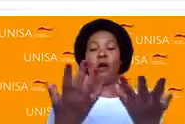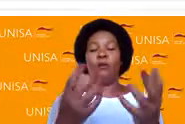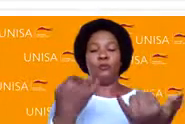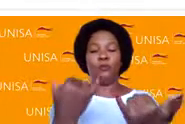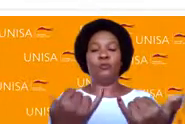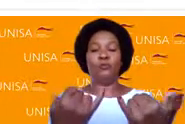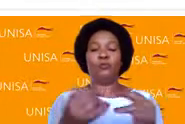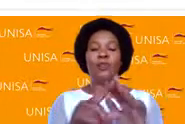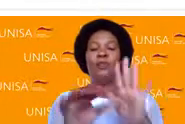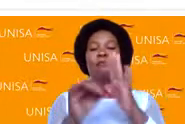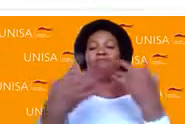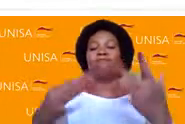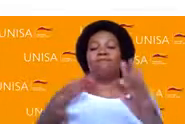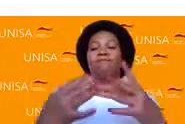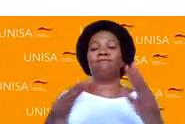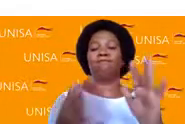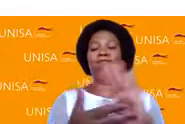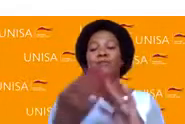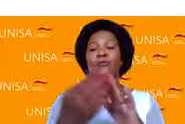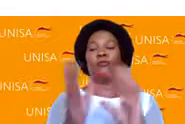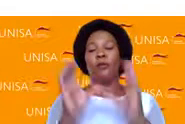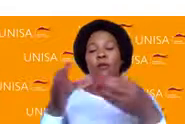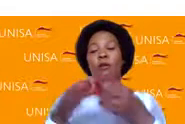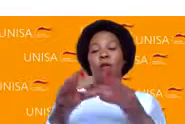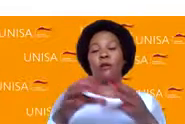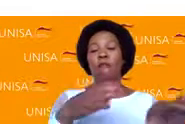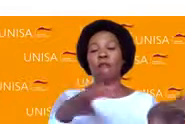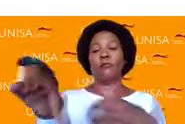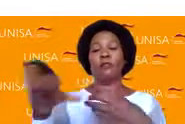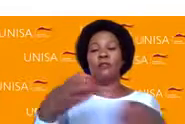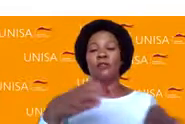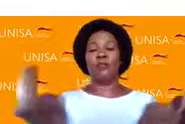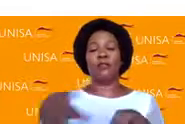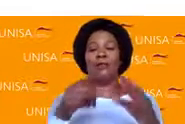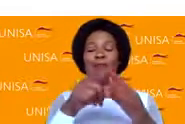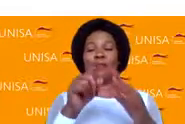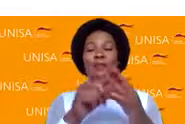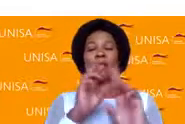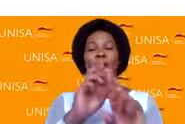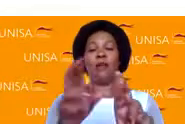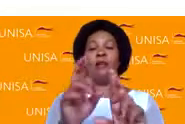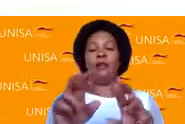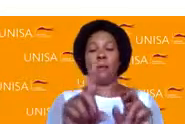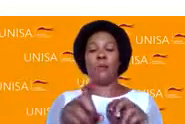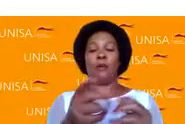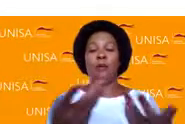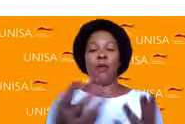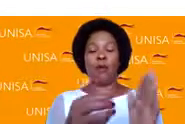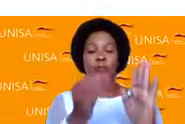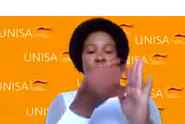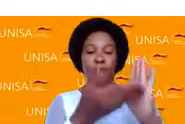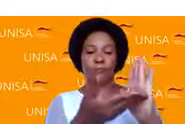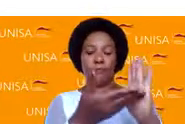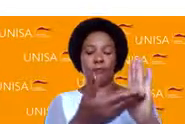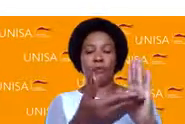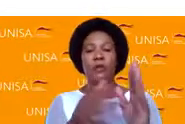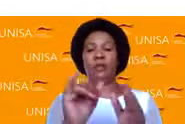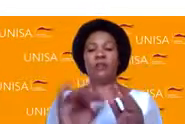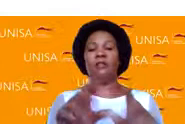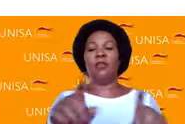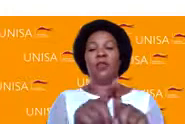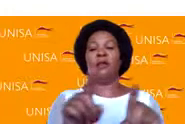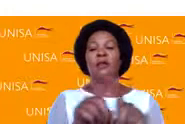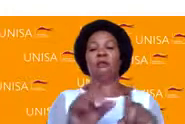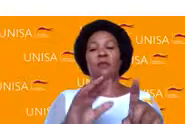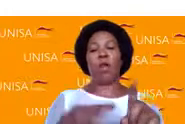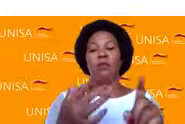it's very important when you go to a forum activity to have a look at this reply button over here. So if I want to reply